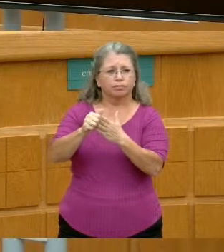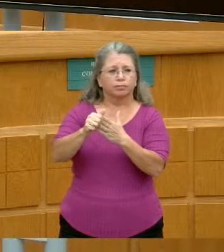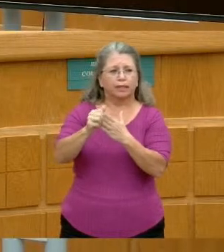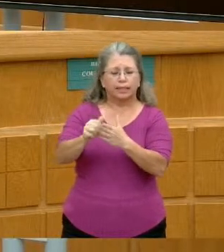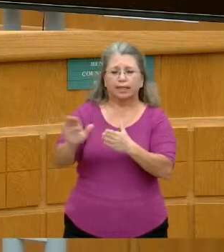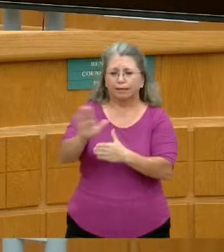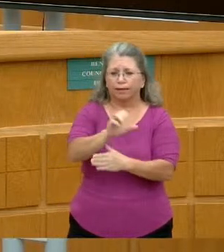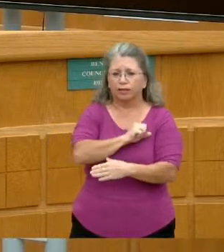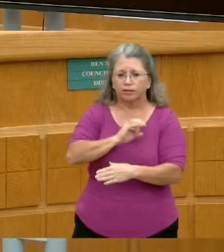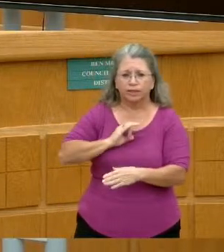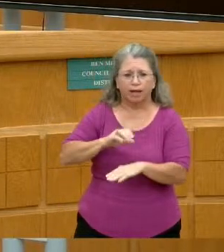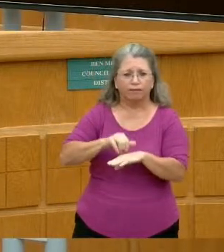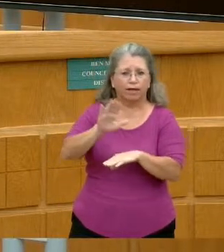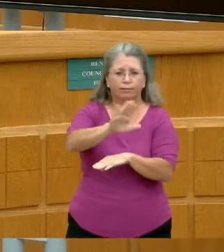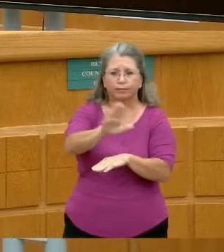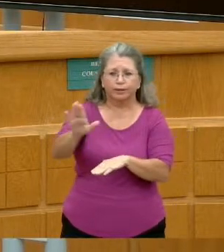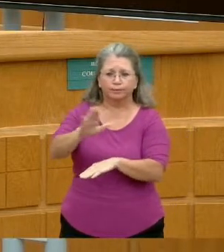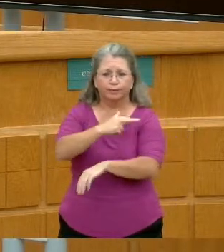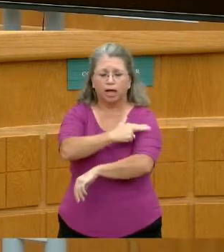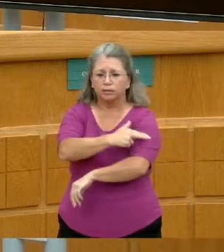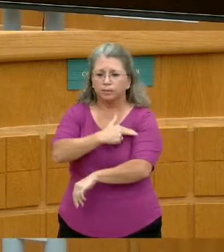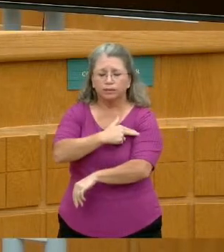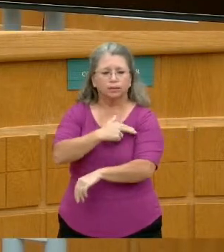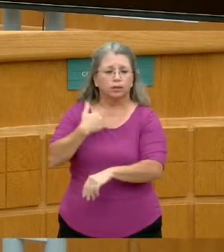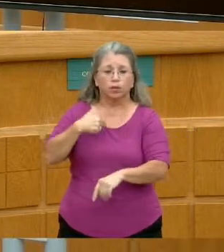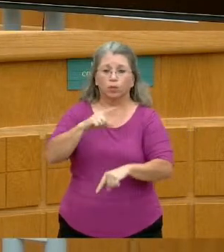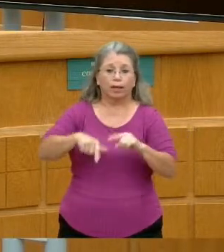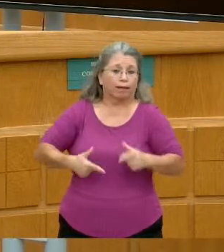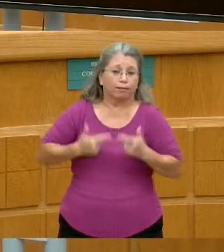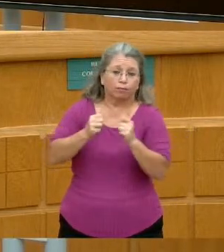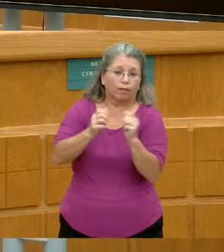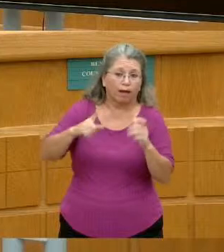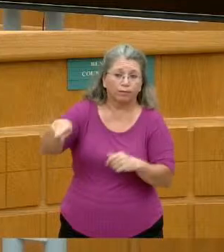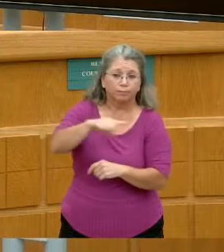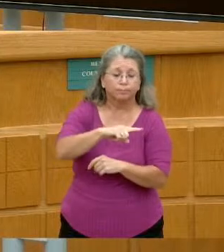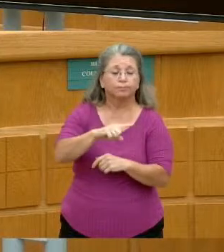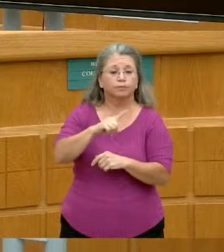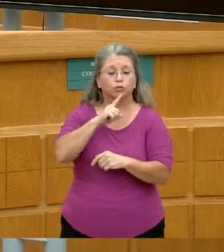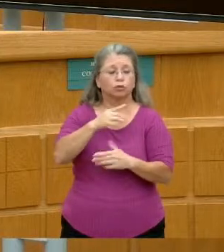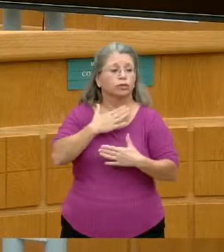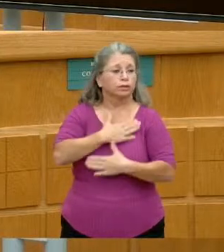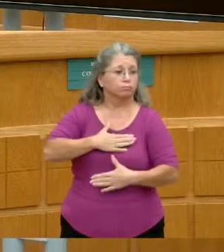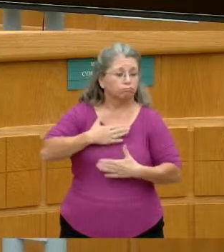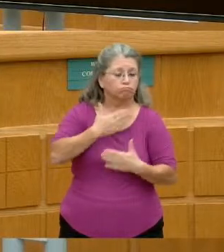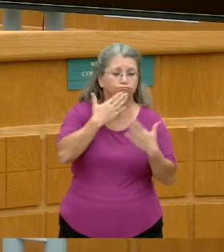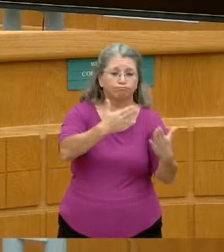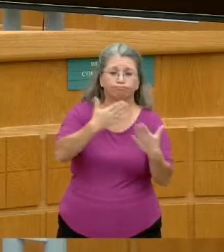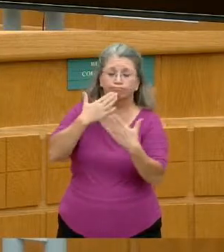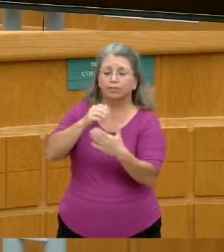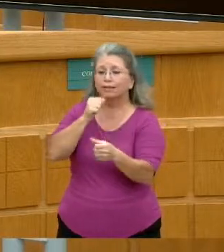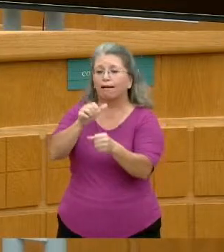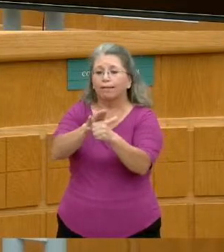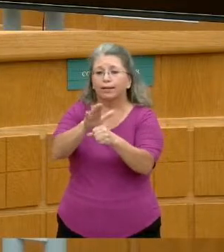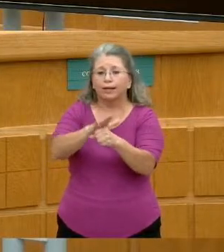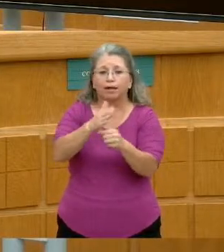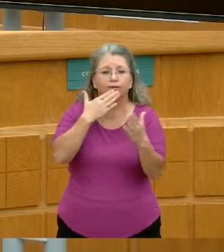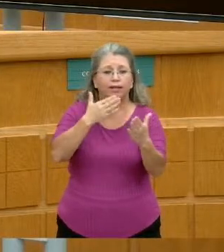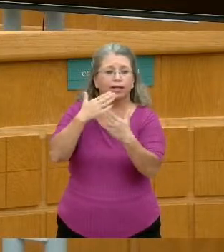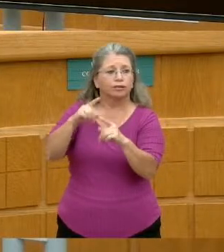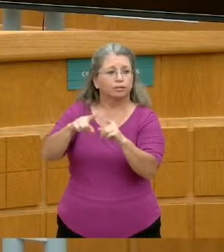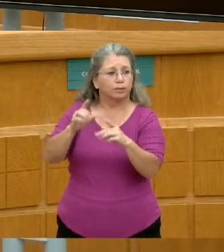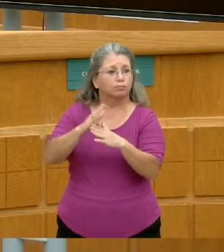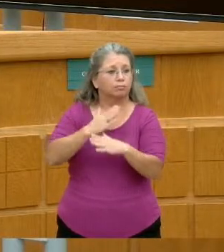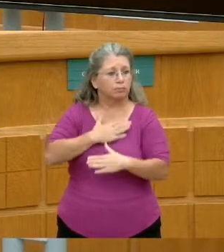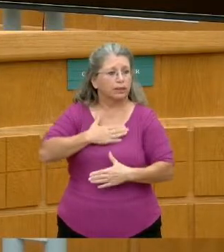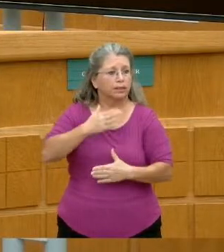can't live without you, and we appreciate it. And there's not enough thank yous. Just please share with them that we